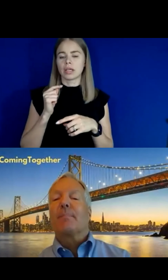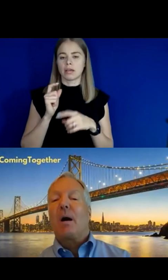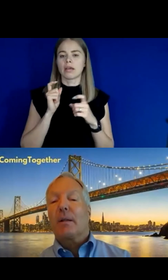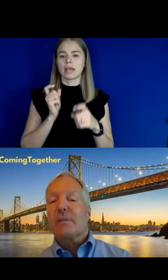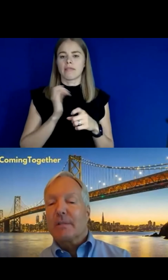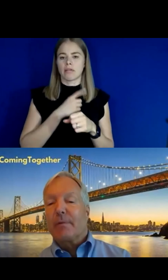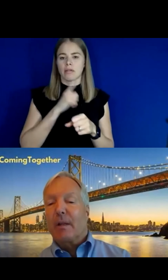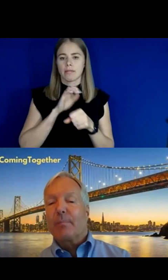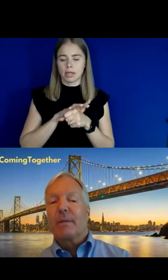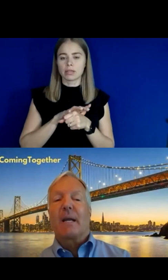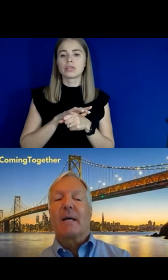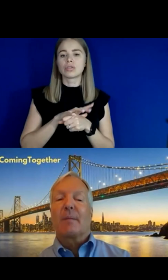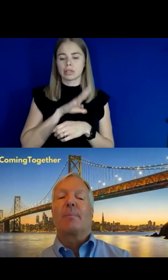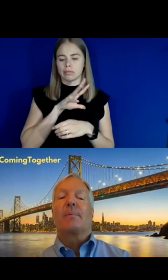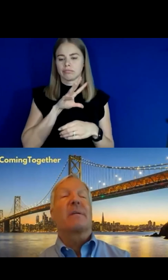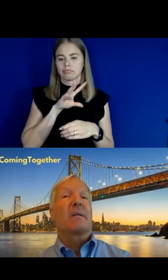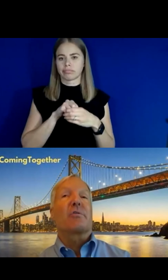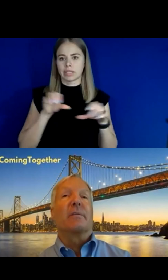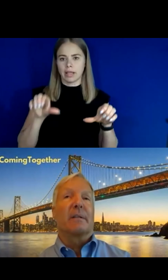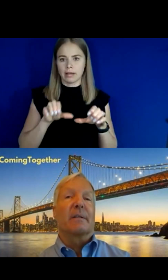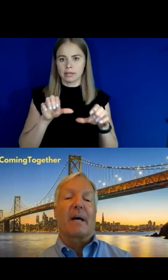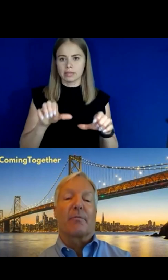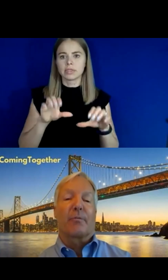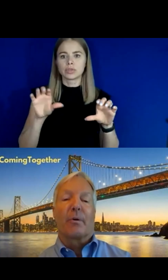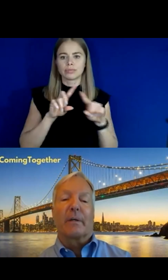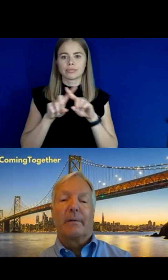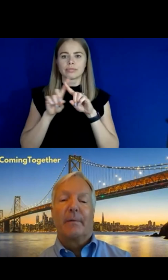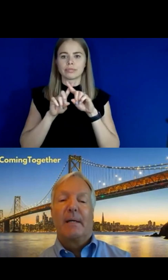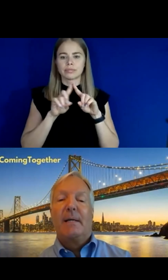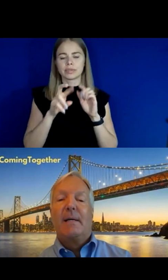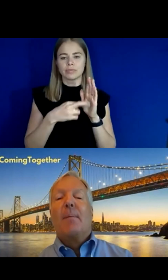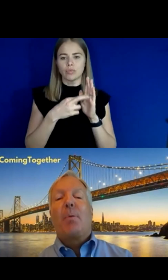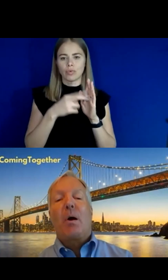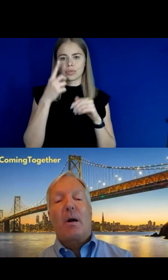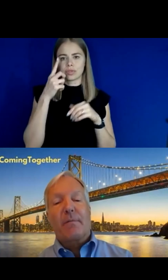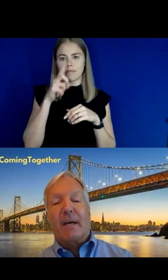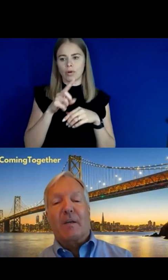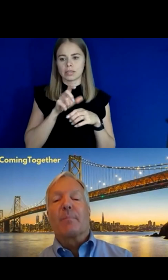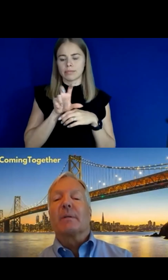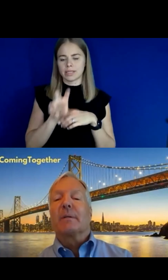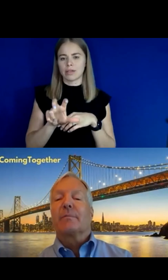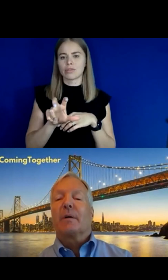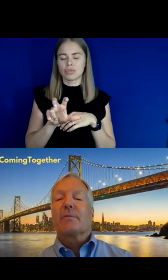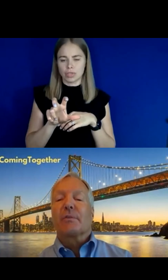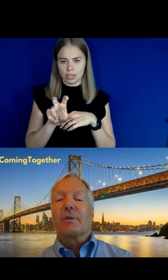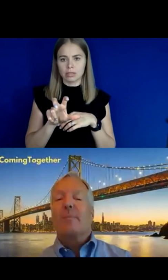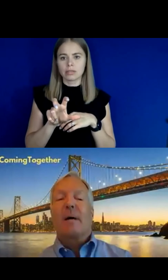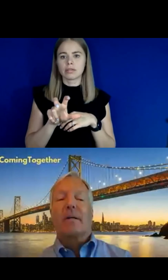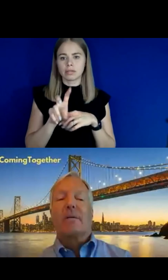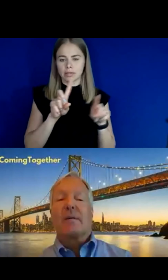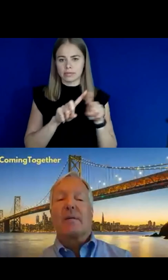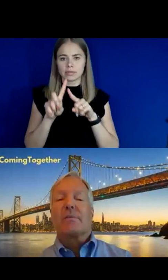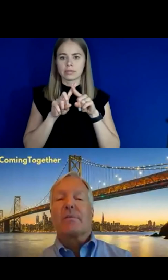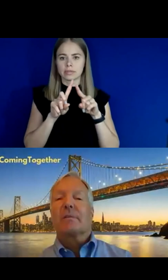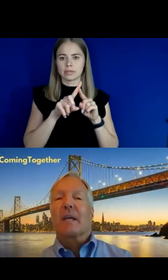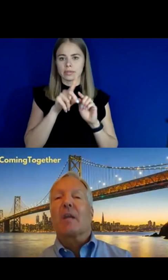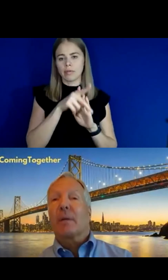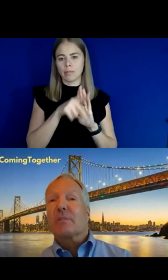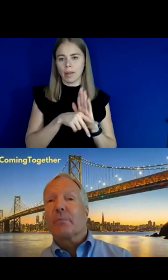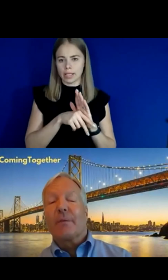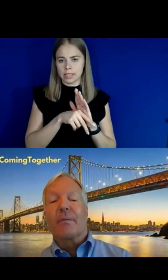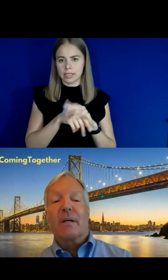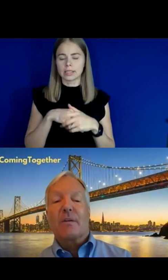disability policy development and implementation in California. Part of that commitment involves learning about innovations